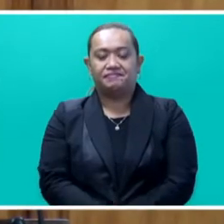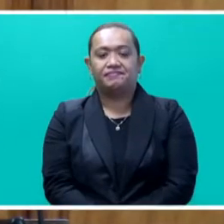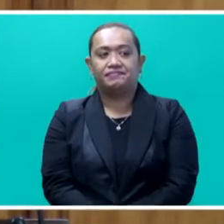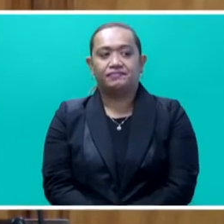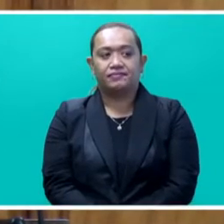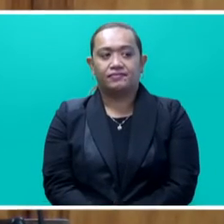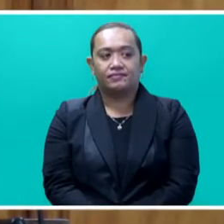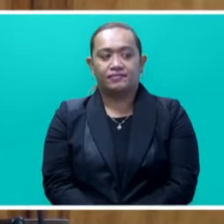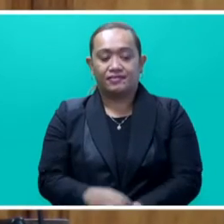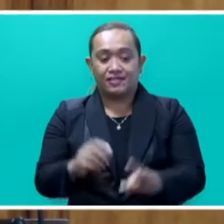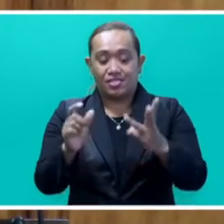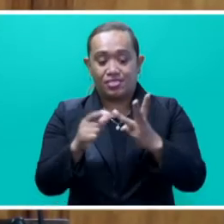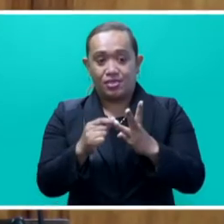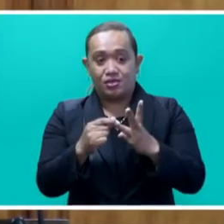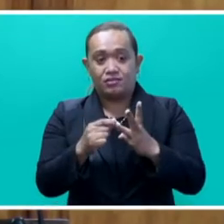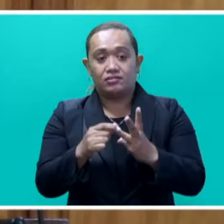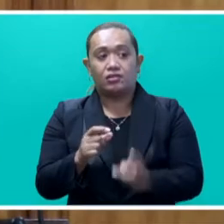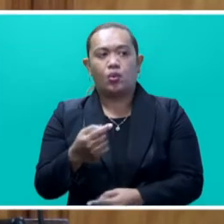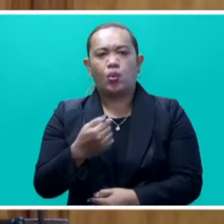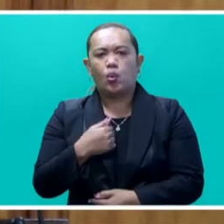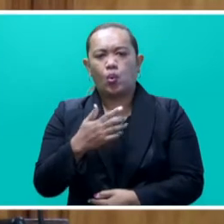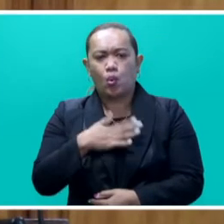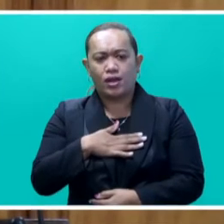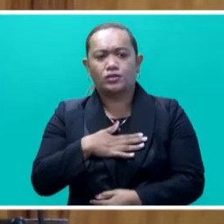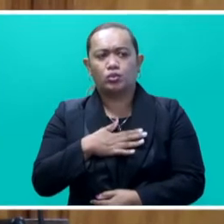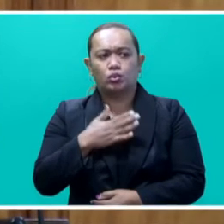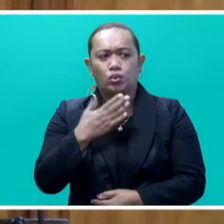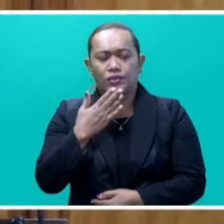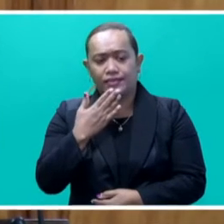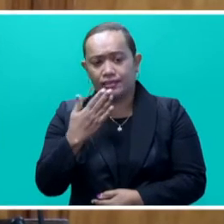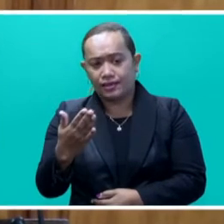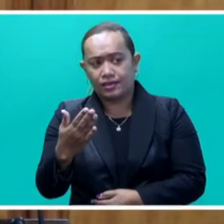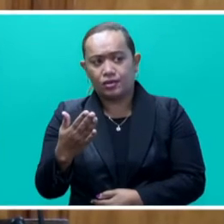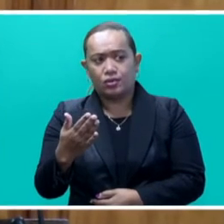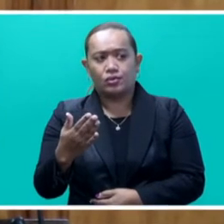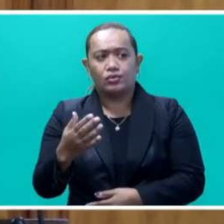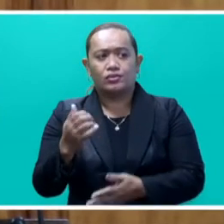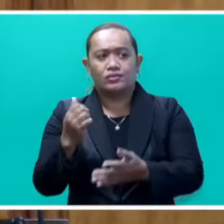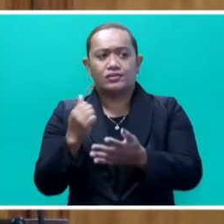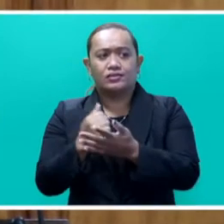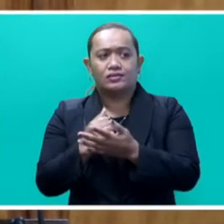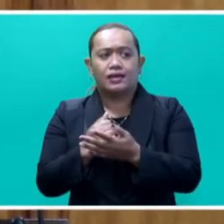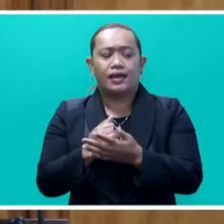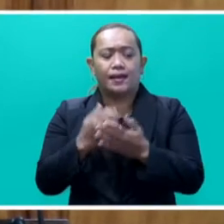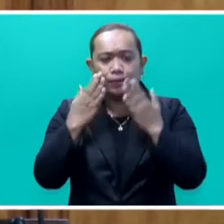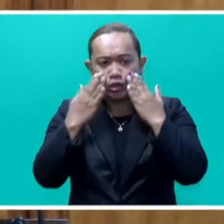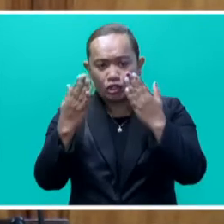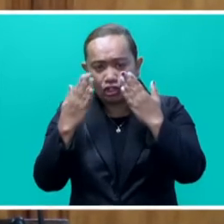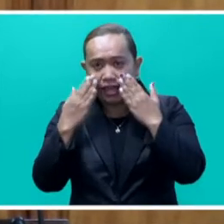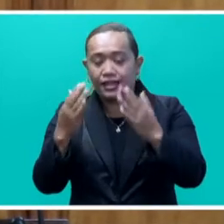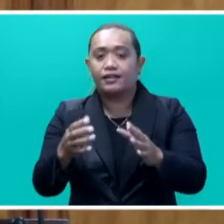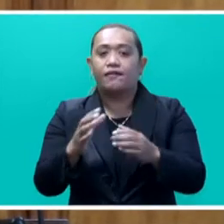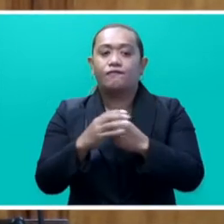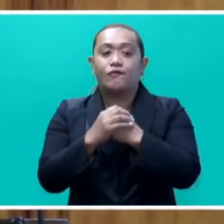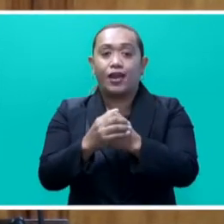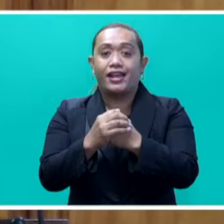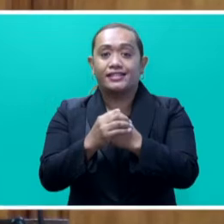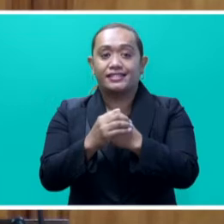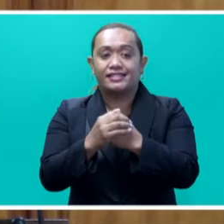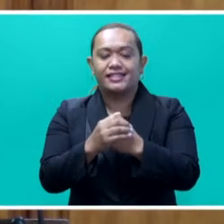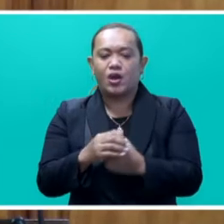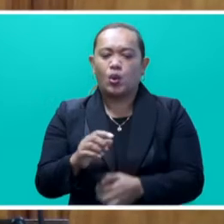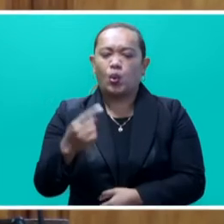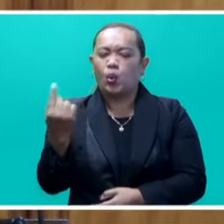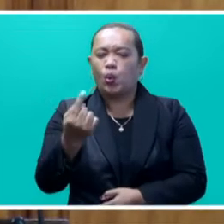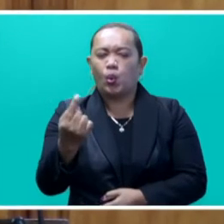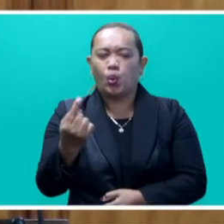Thirdly, I would like to sincerely acknowledge and appreciate the support of my friends and well-wishers. They continue to believe